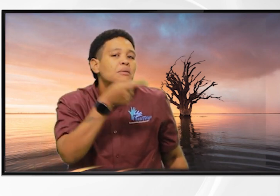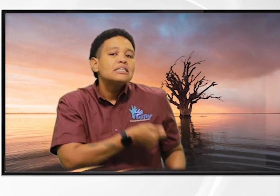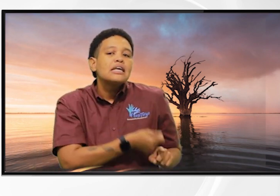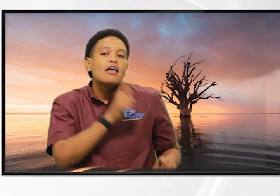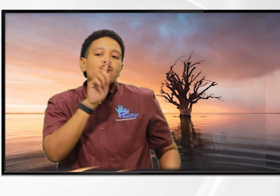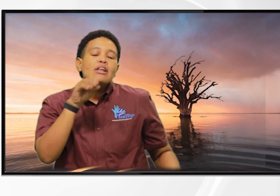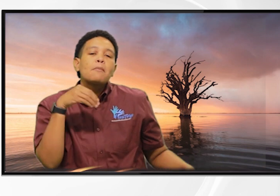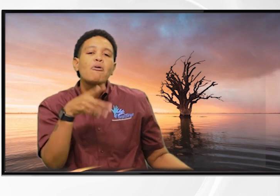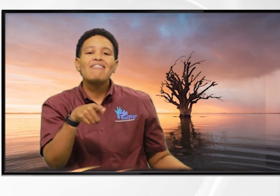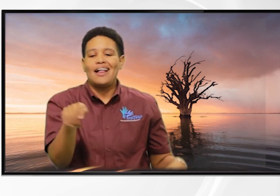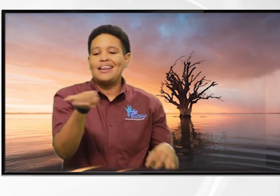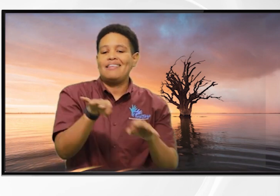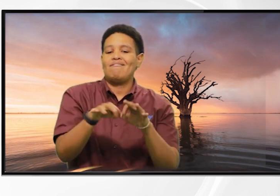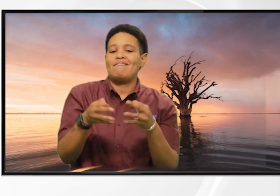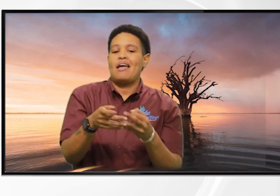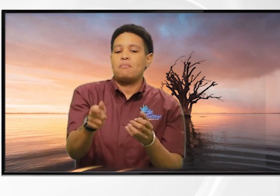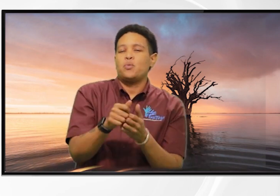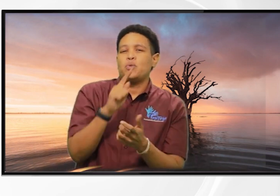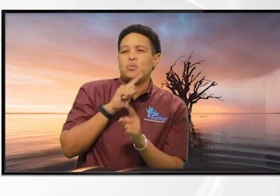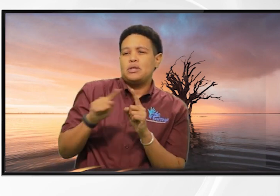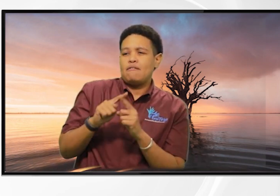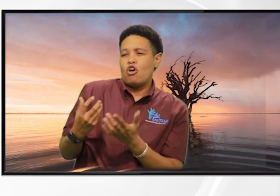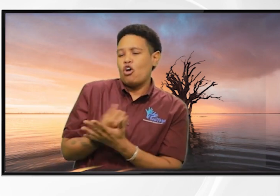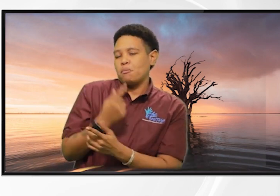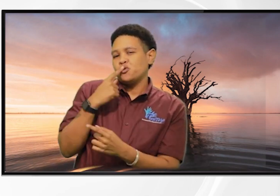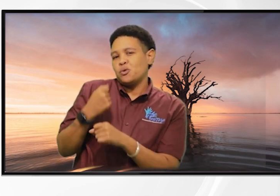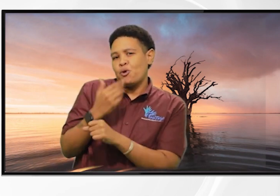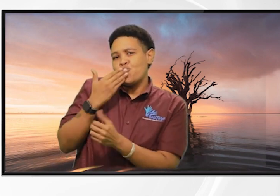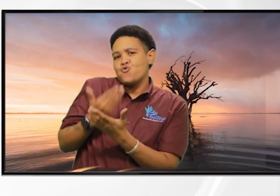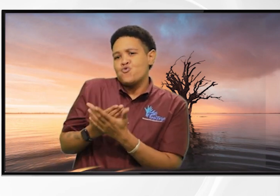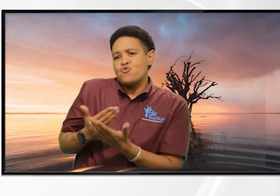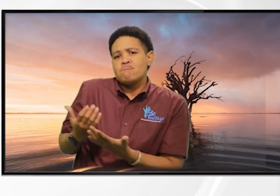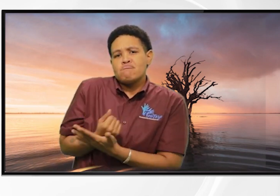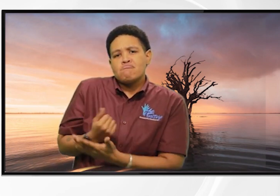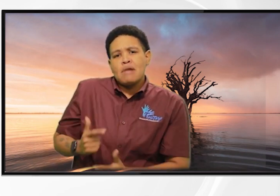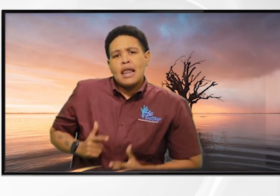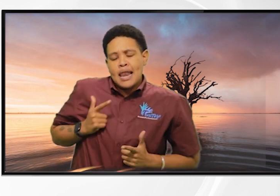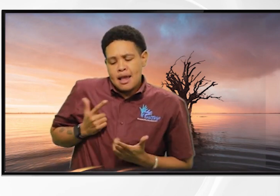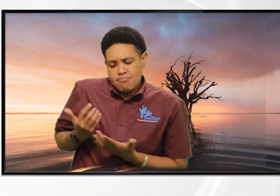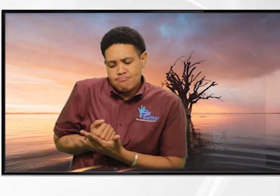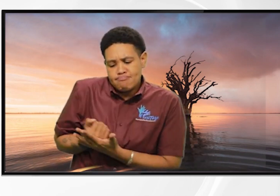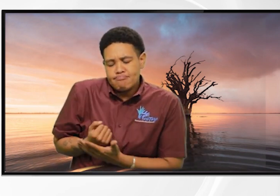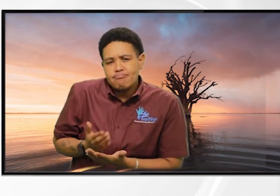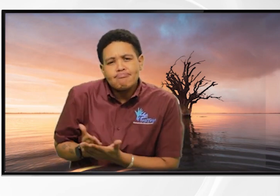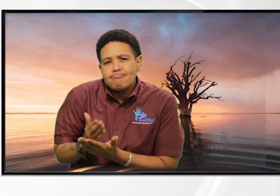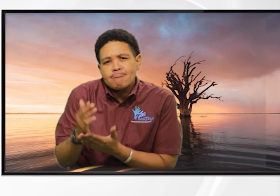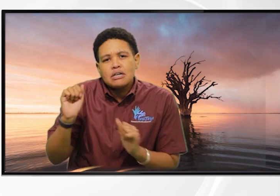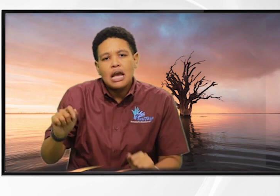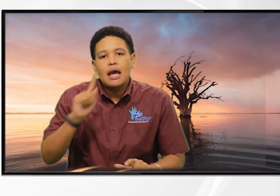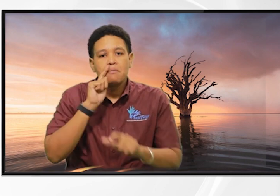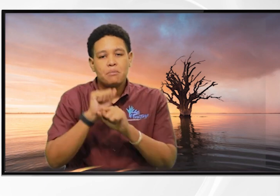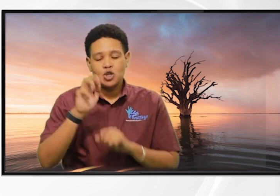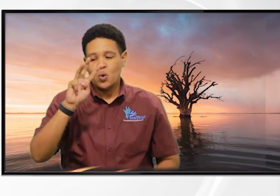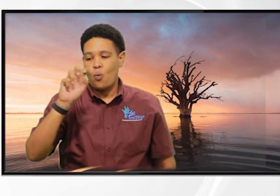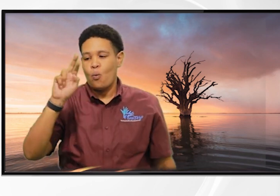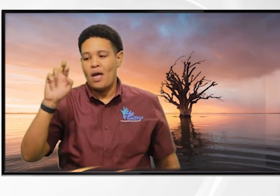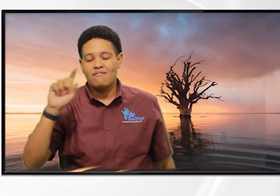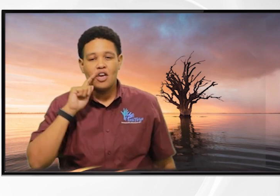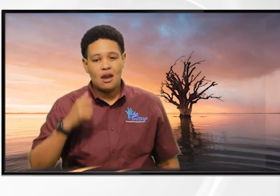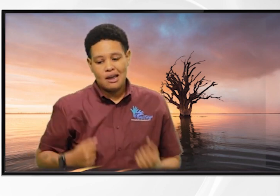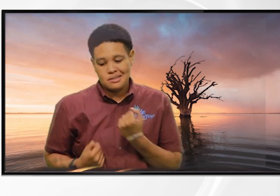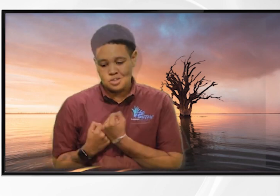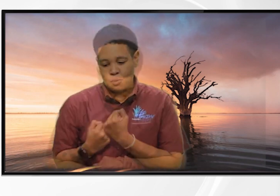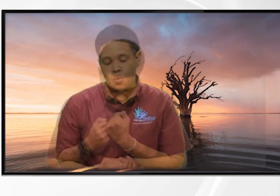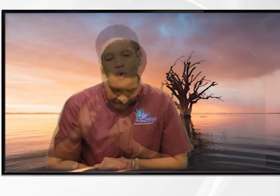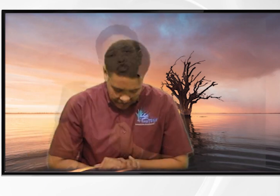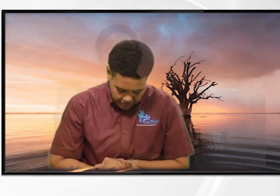provides these families with opportunities to make a good living and ensuring that welfare and assistance reach the most